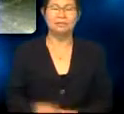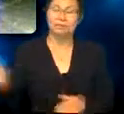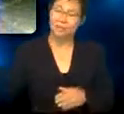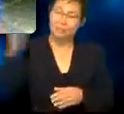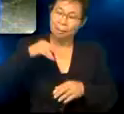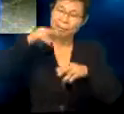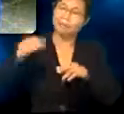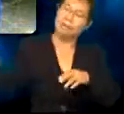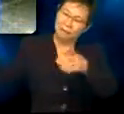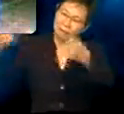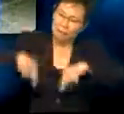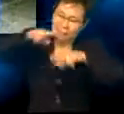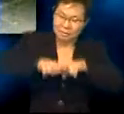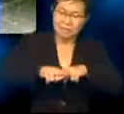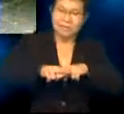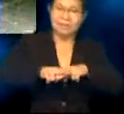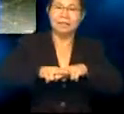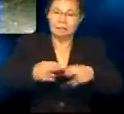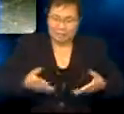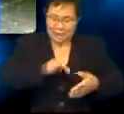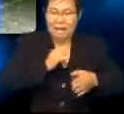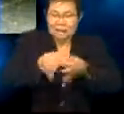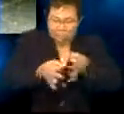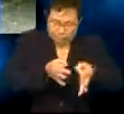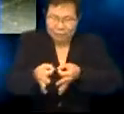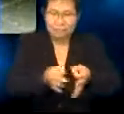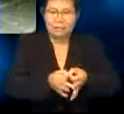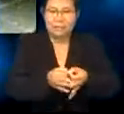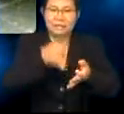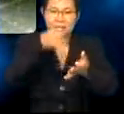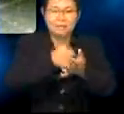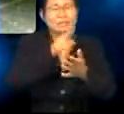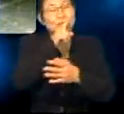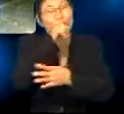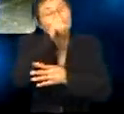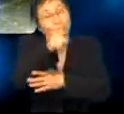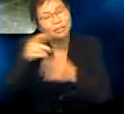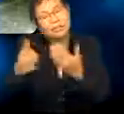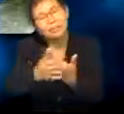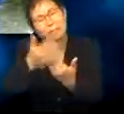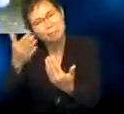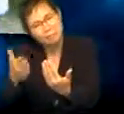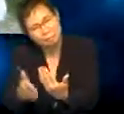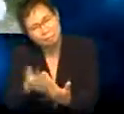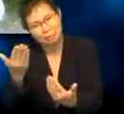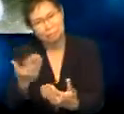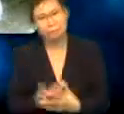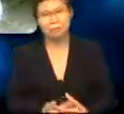Come and sit over here. I shall explain. It's really simple.